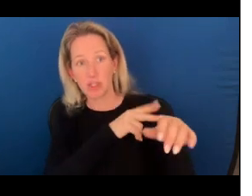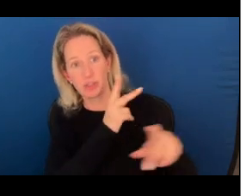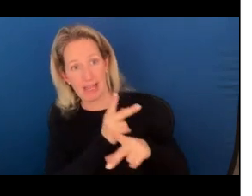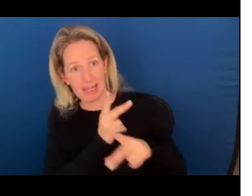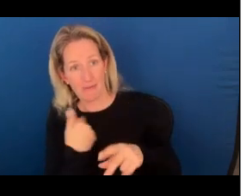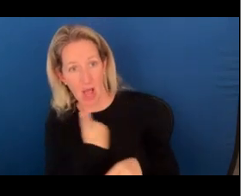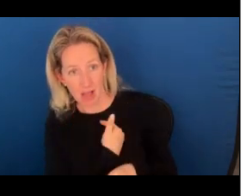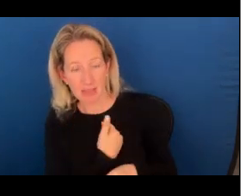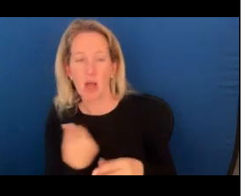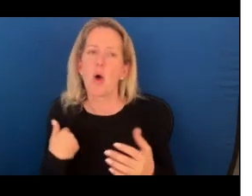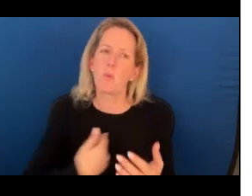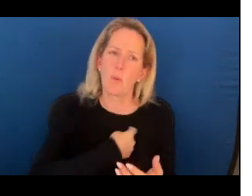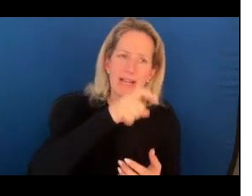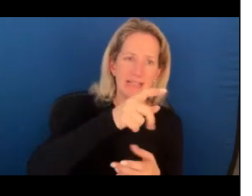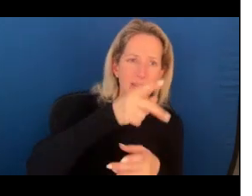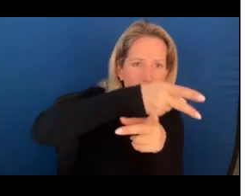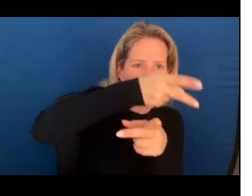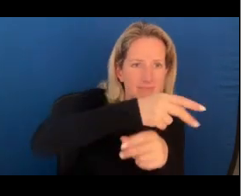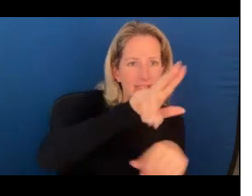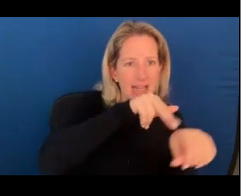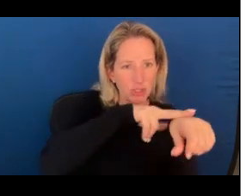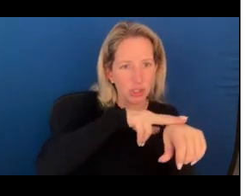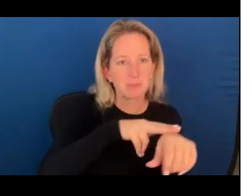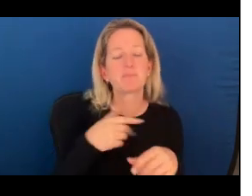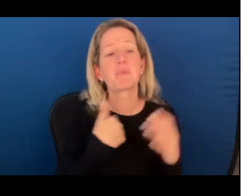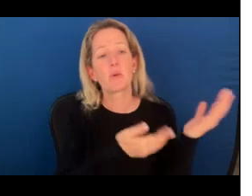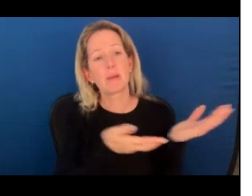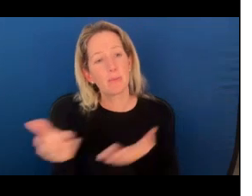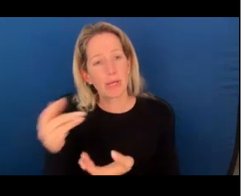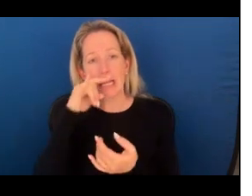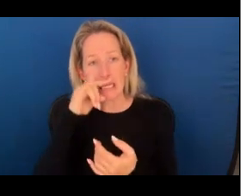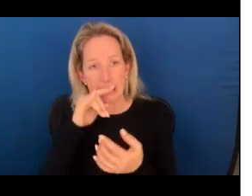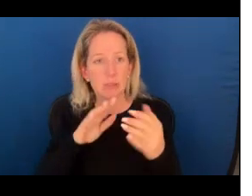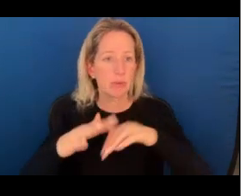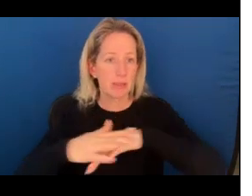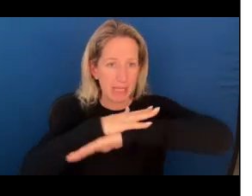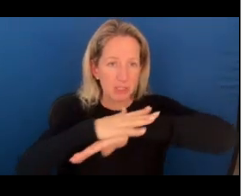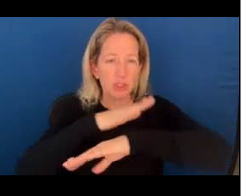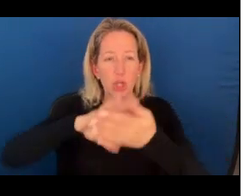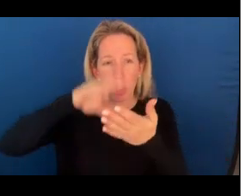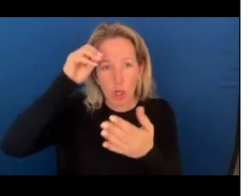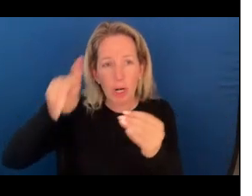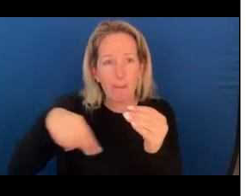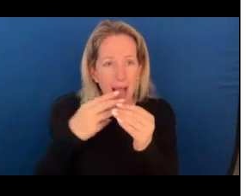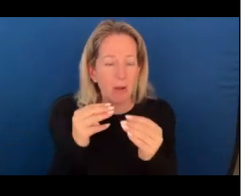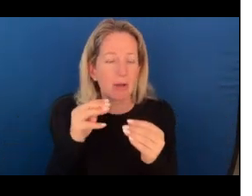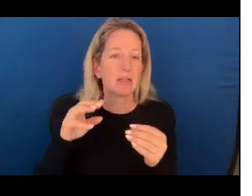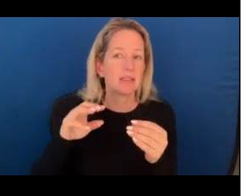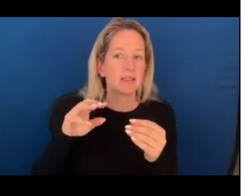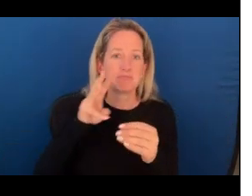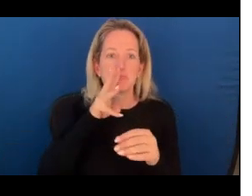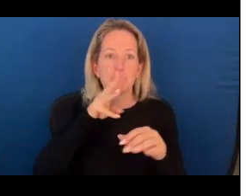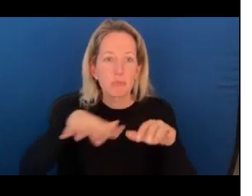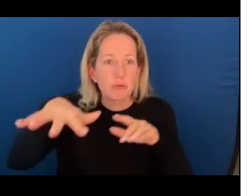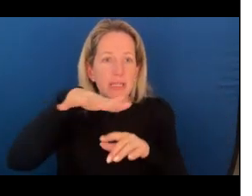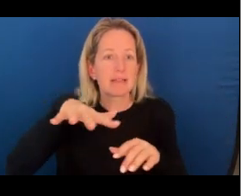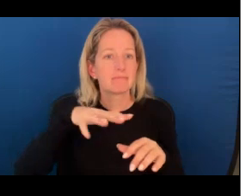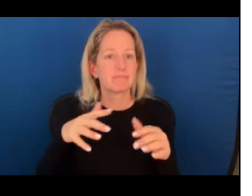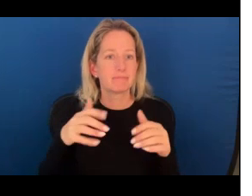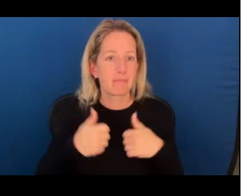learn about marine ecology. And we prefer that they have a pleasant experience and